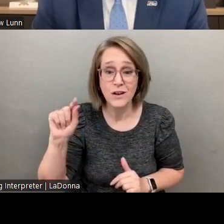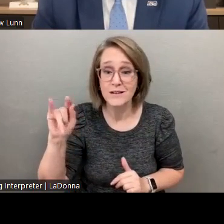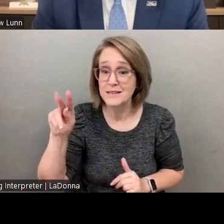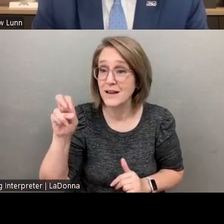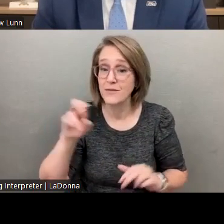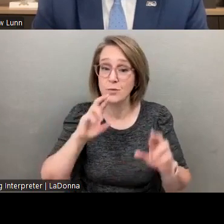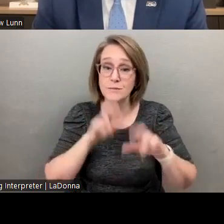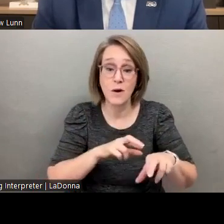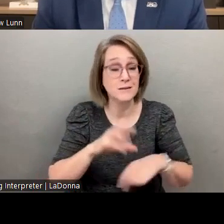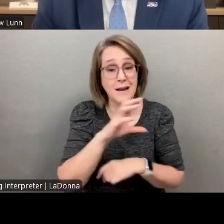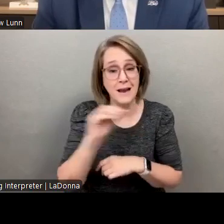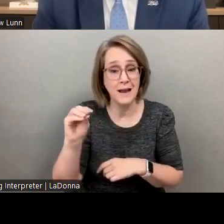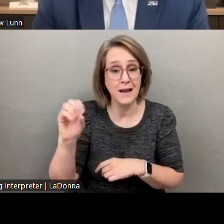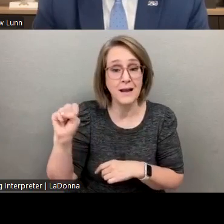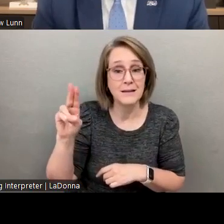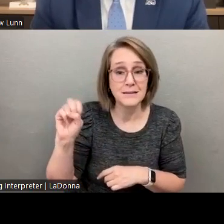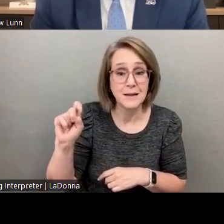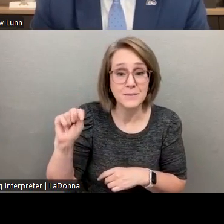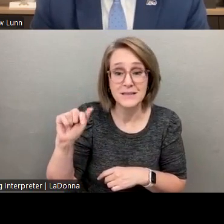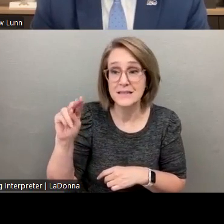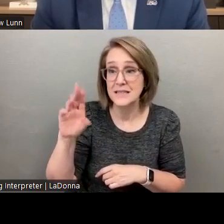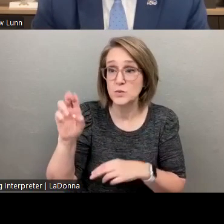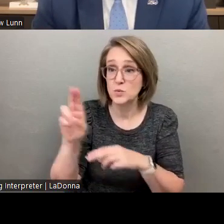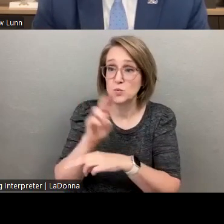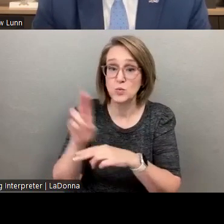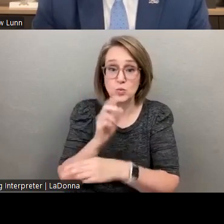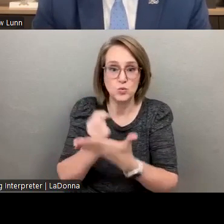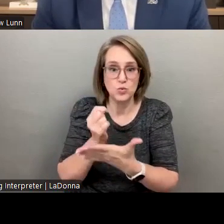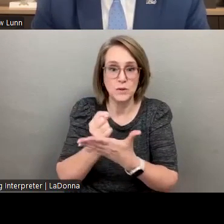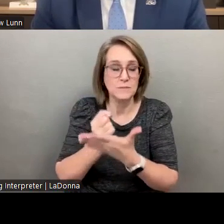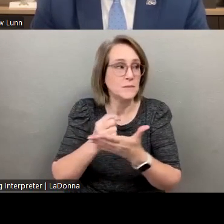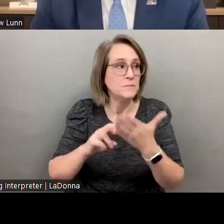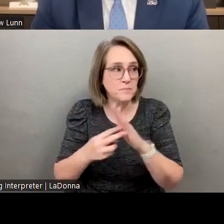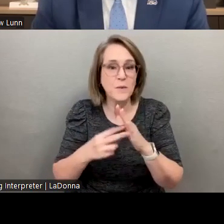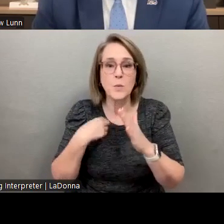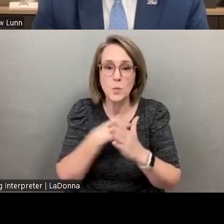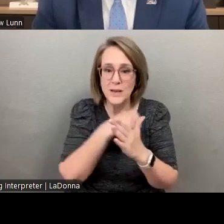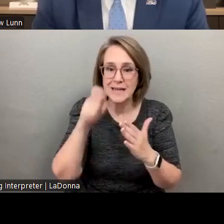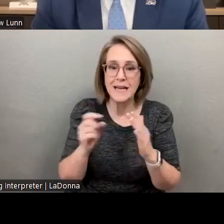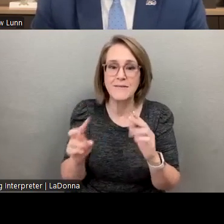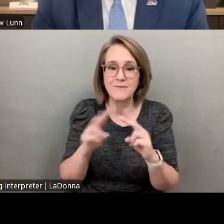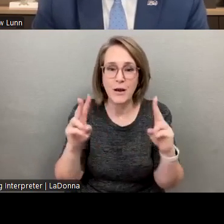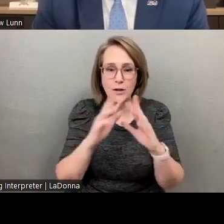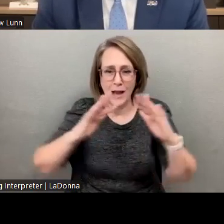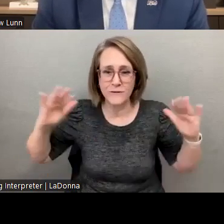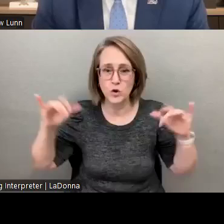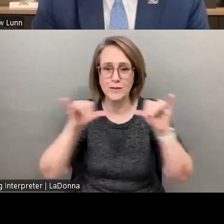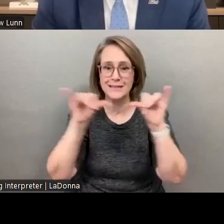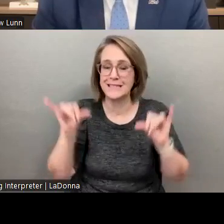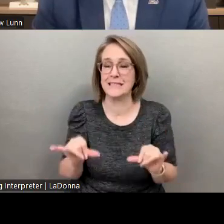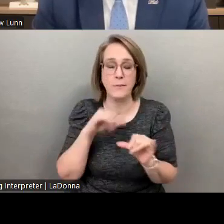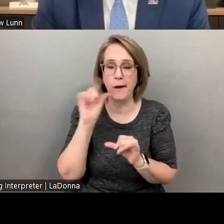substance use treatment, that we're building complete systems so that we can not only respond in a